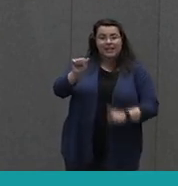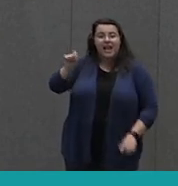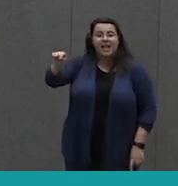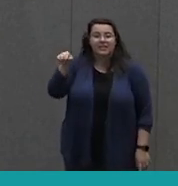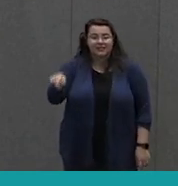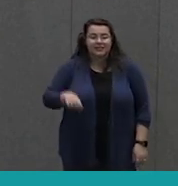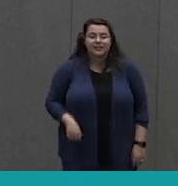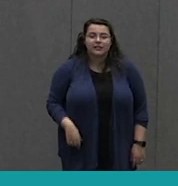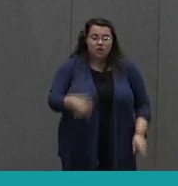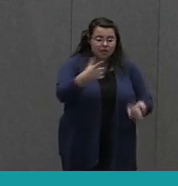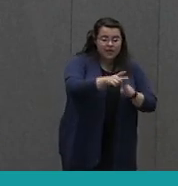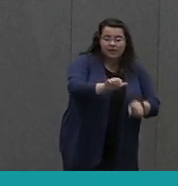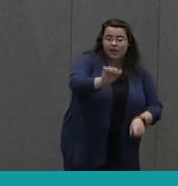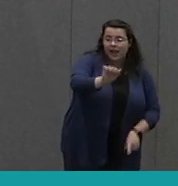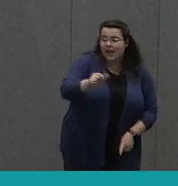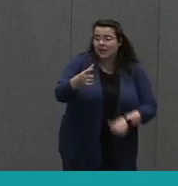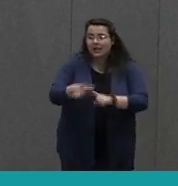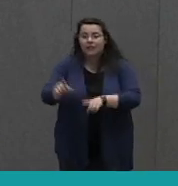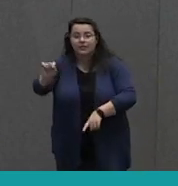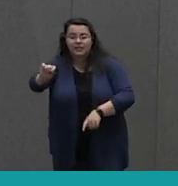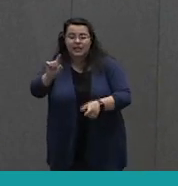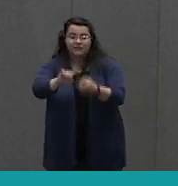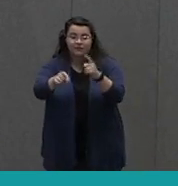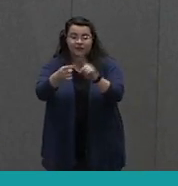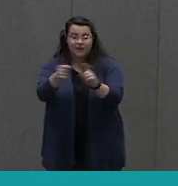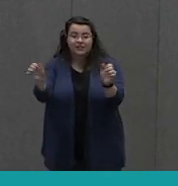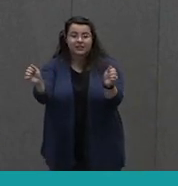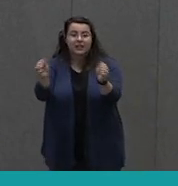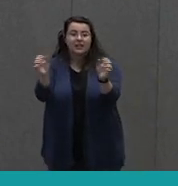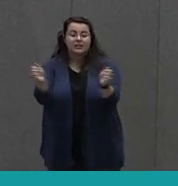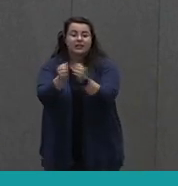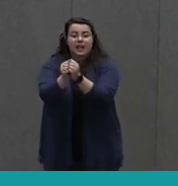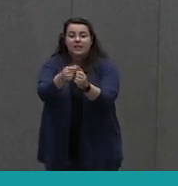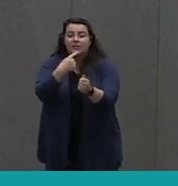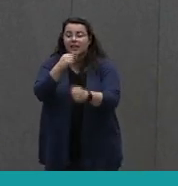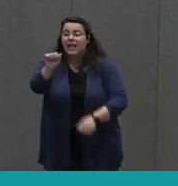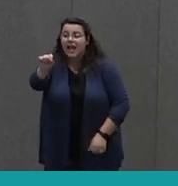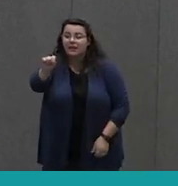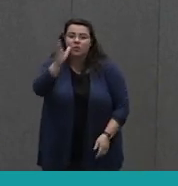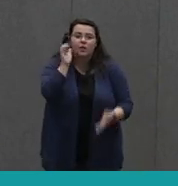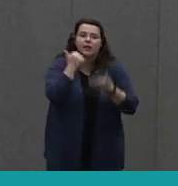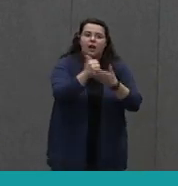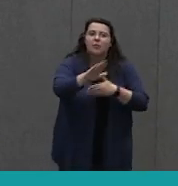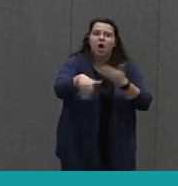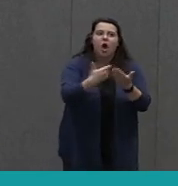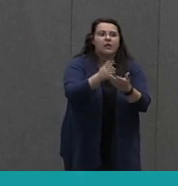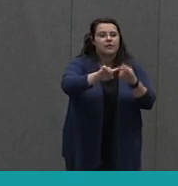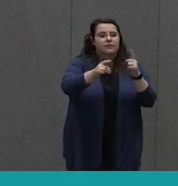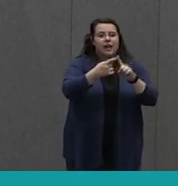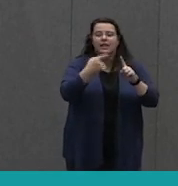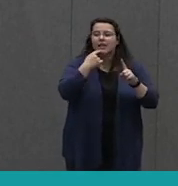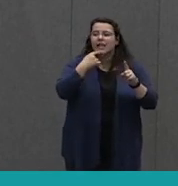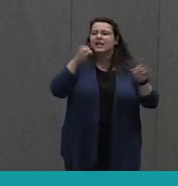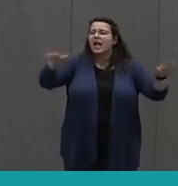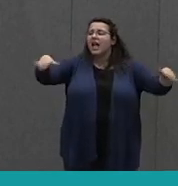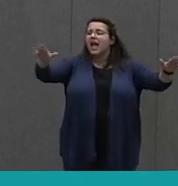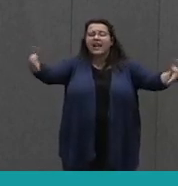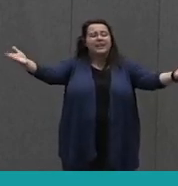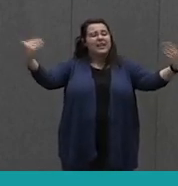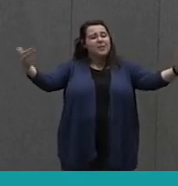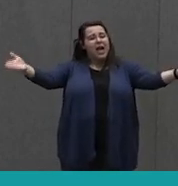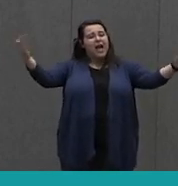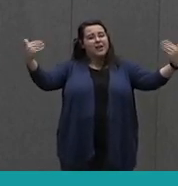slide? I know. So here's the playground slide. Now what I'm going to do, I'm going to put my lid back on my marker.